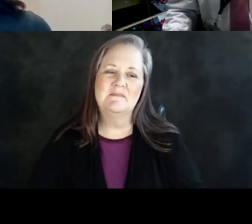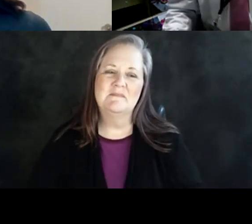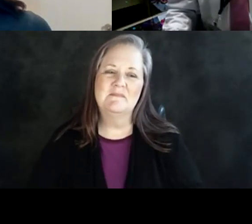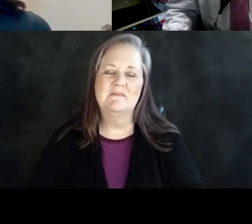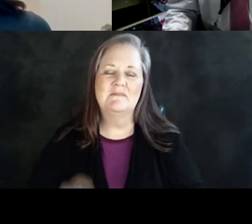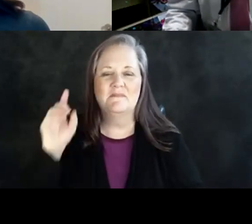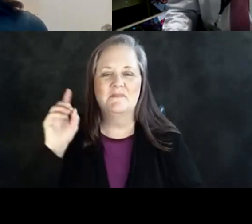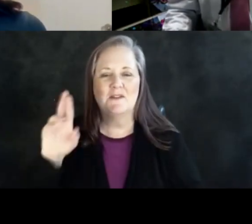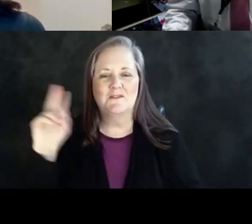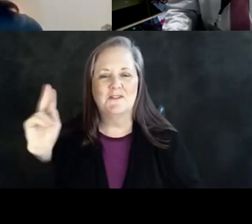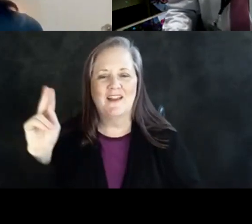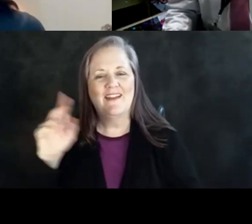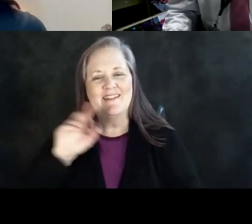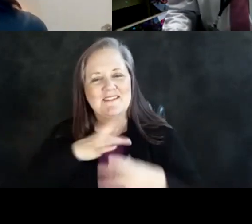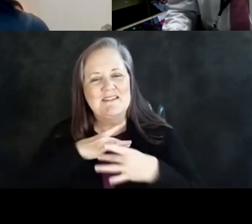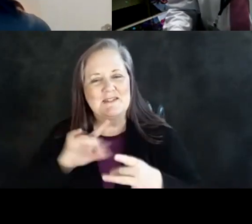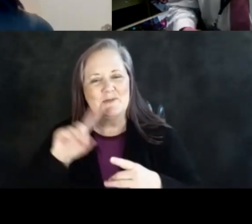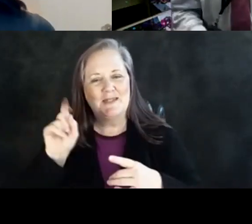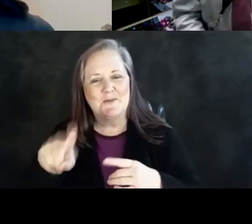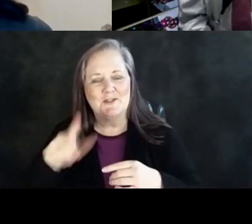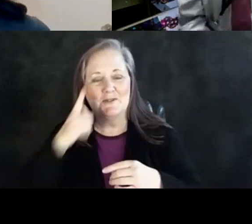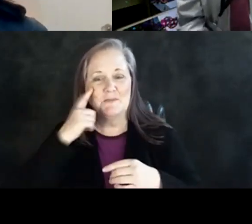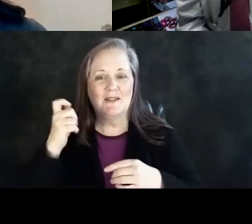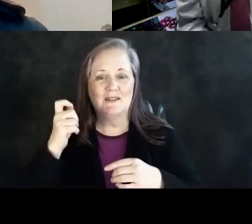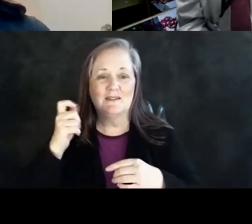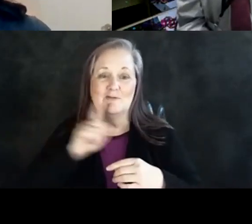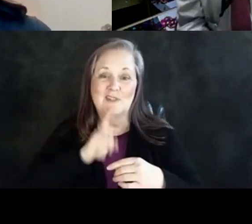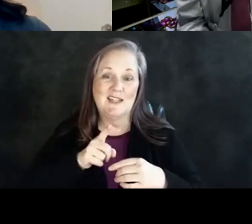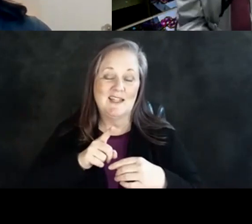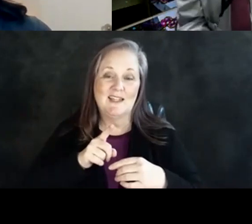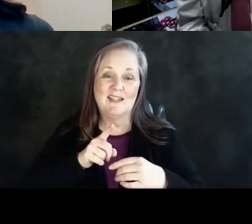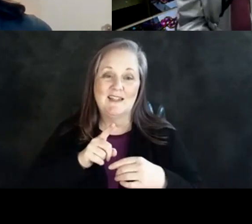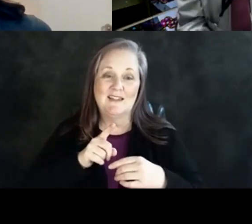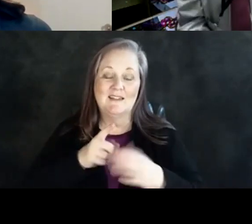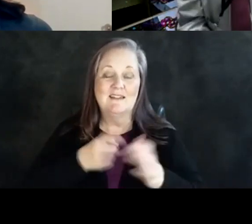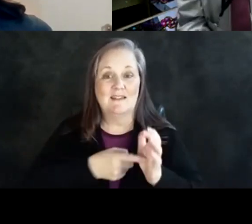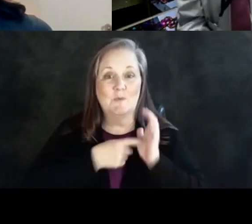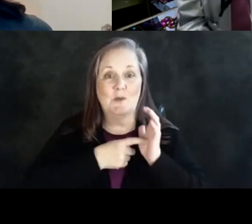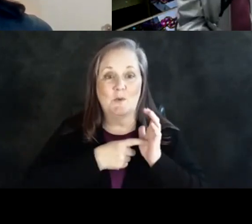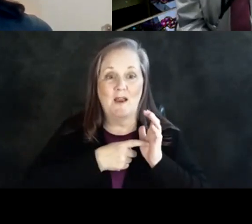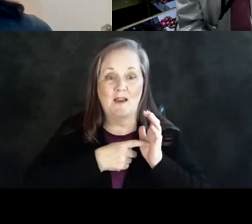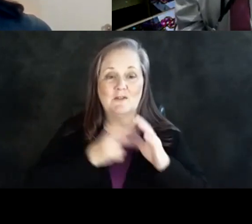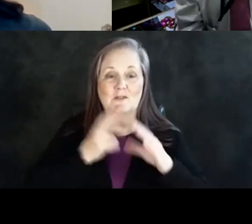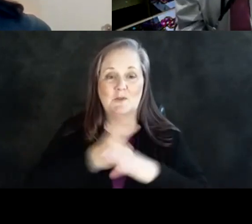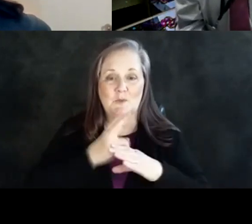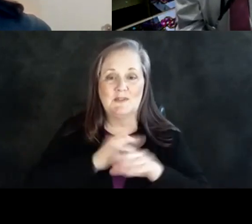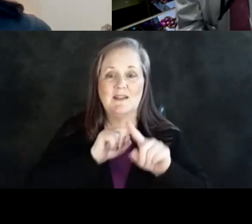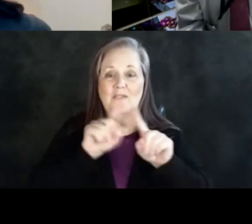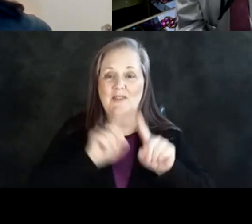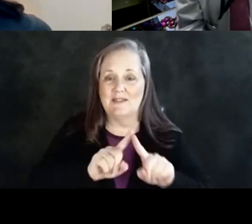That's an interesting question because it actually requires using the